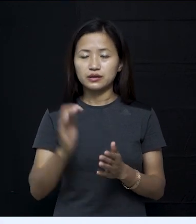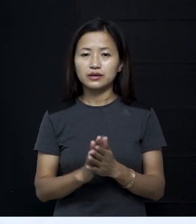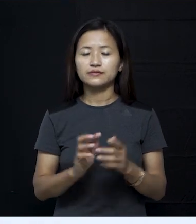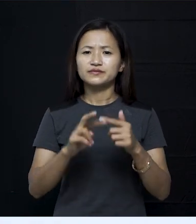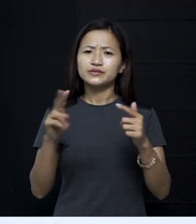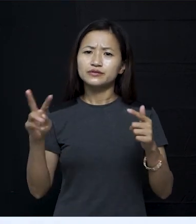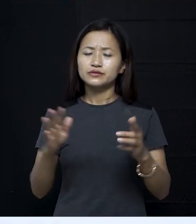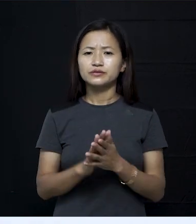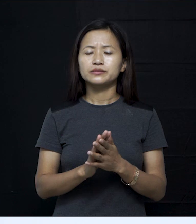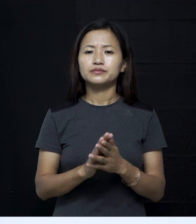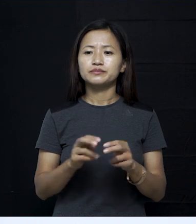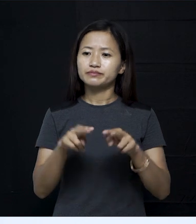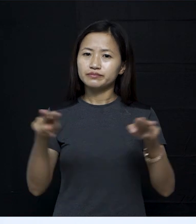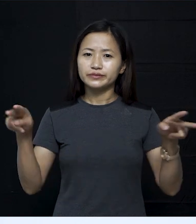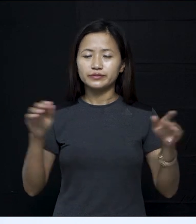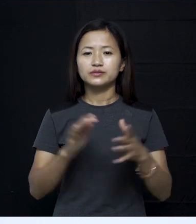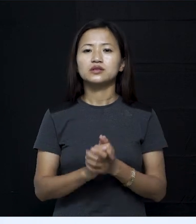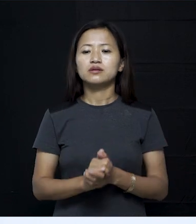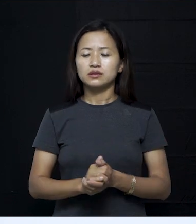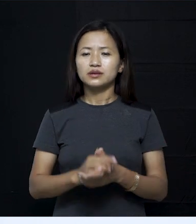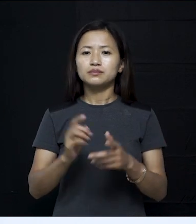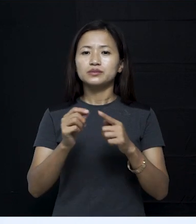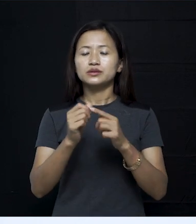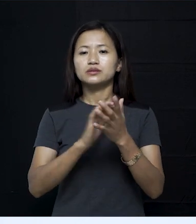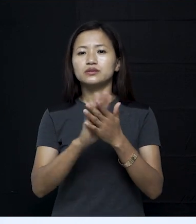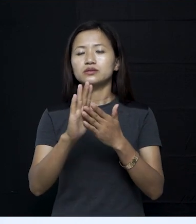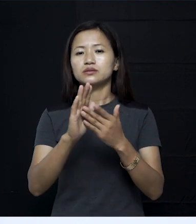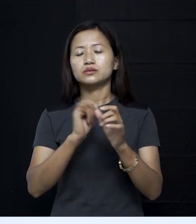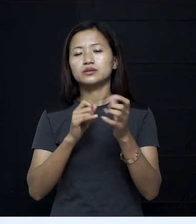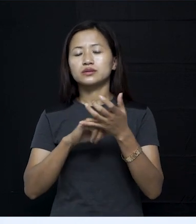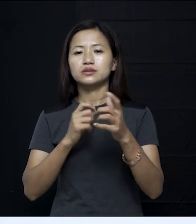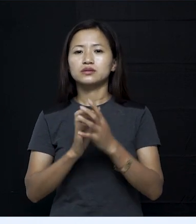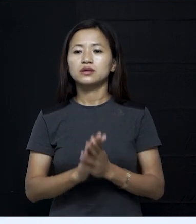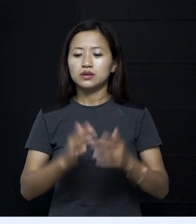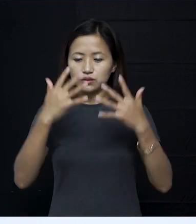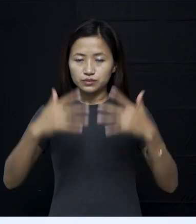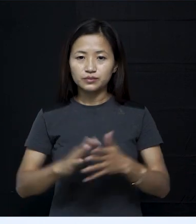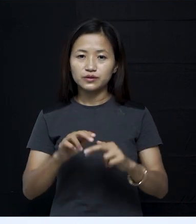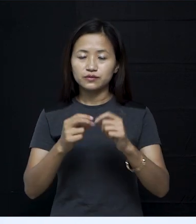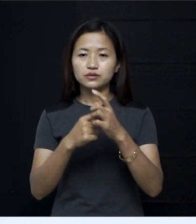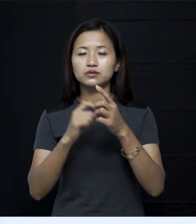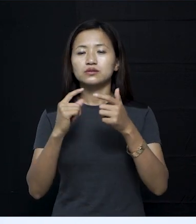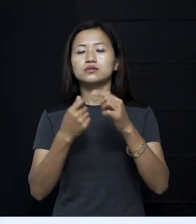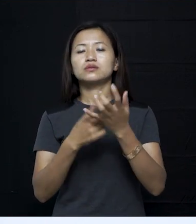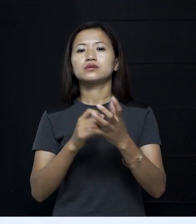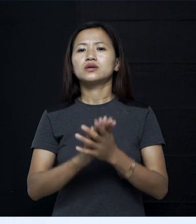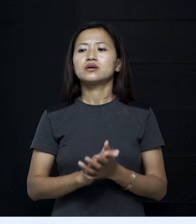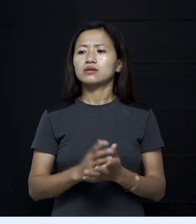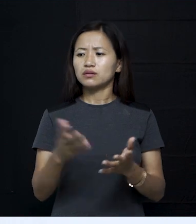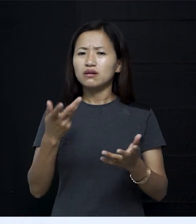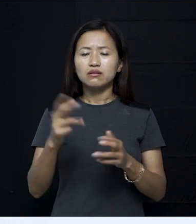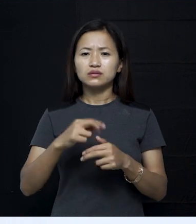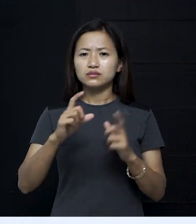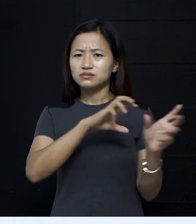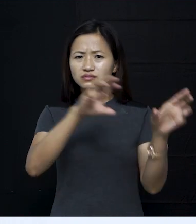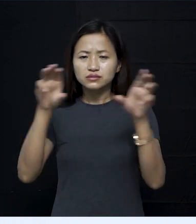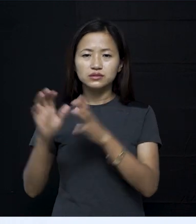on, okay. Now let's go into the different types of agriculture,